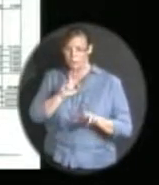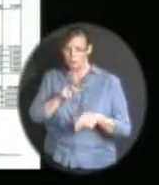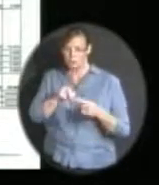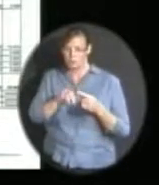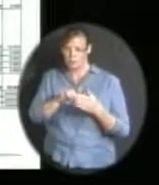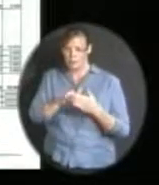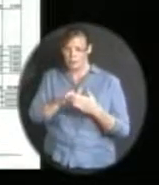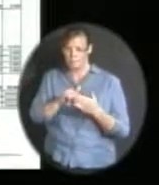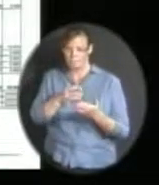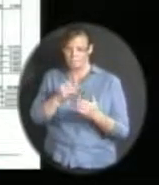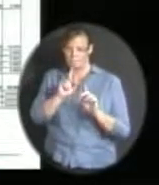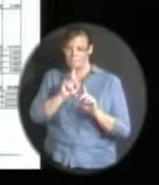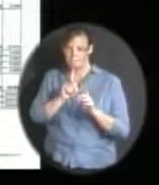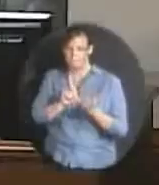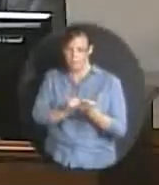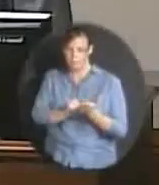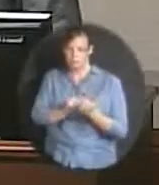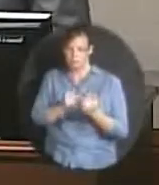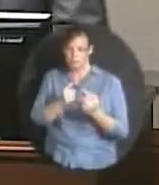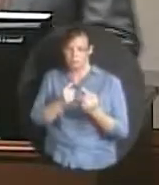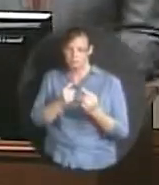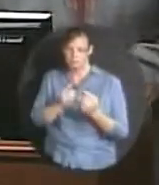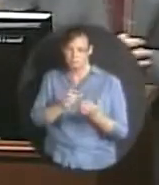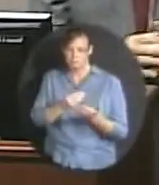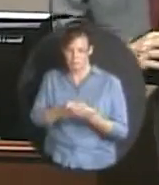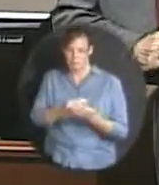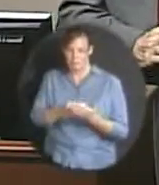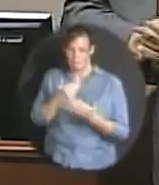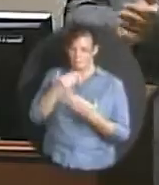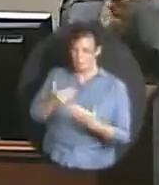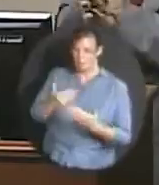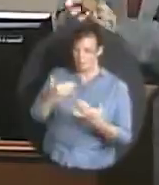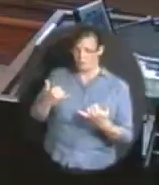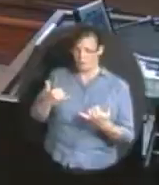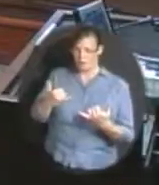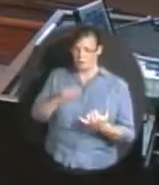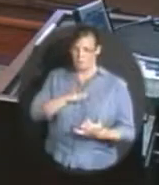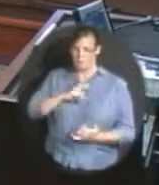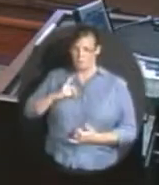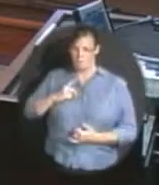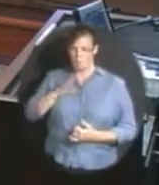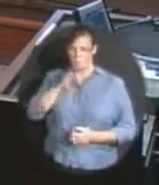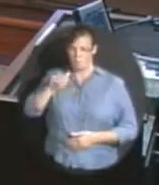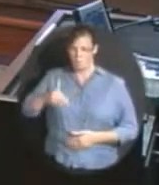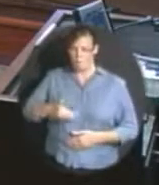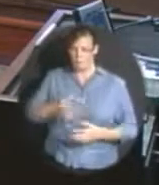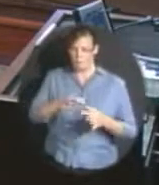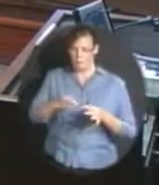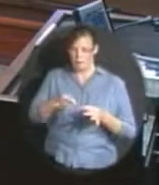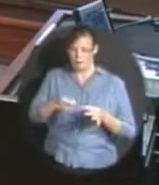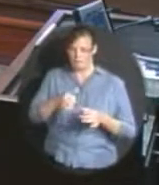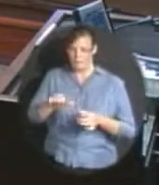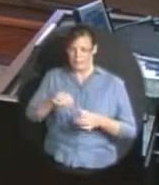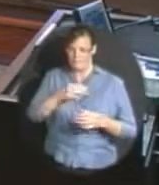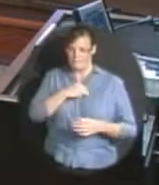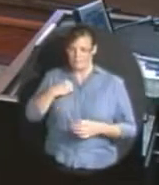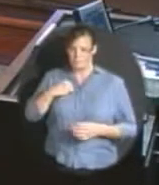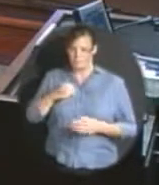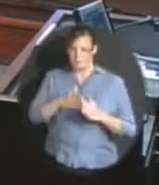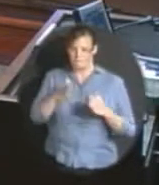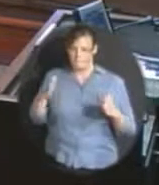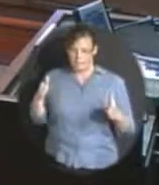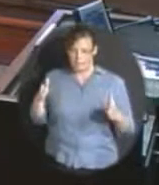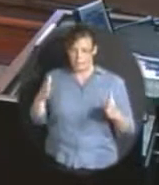that published budget? All right, thank you, Mr. Hutchison. At this time, the board would welcome comments from any members of the public who